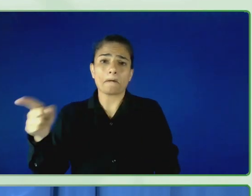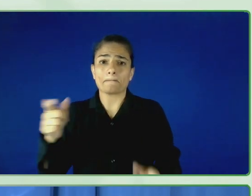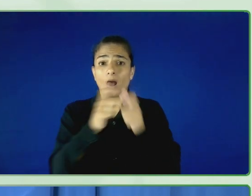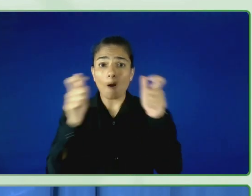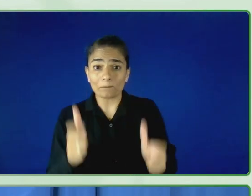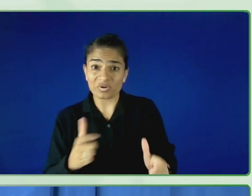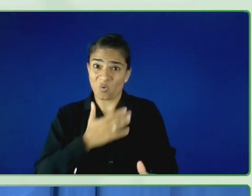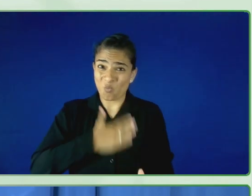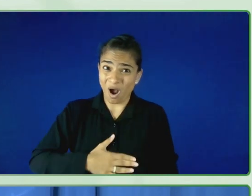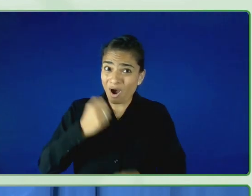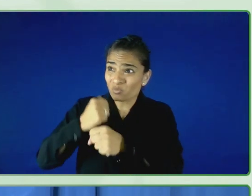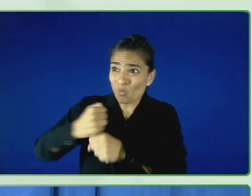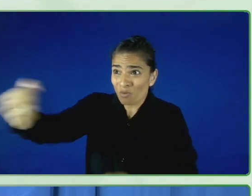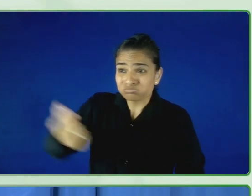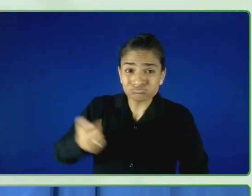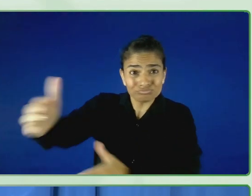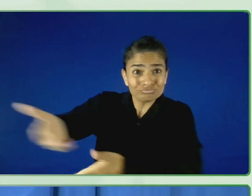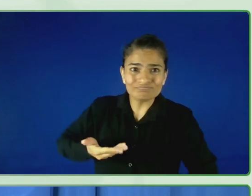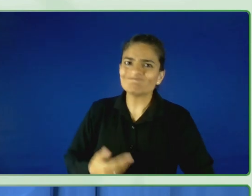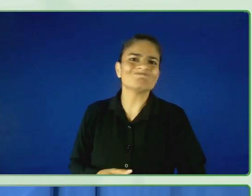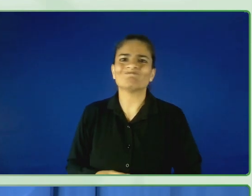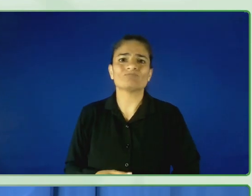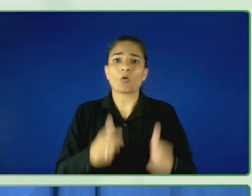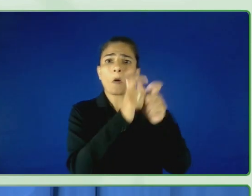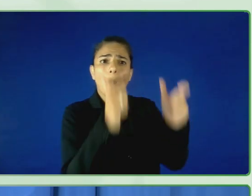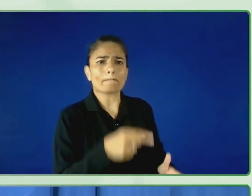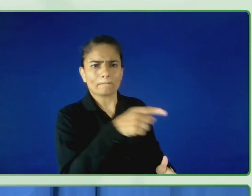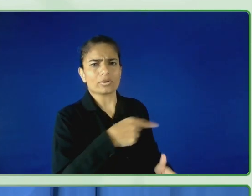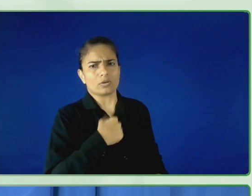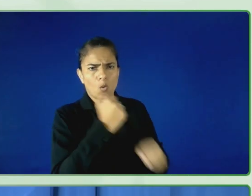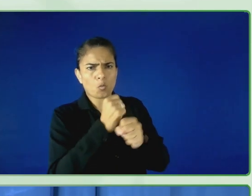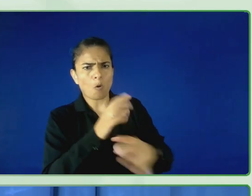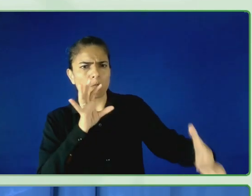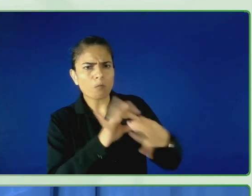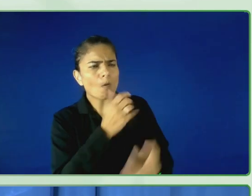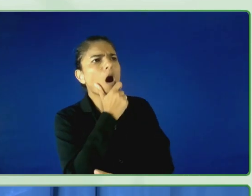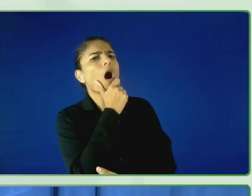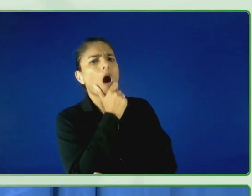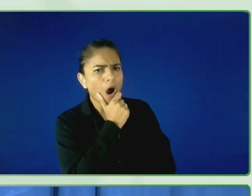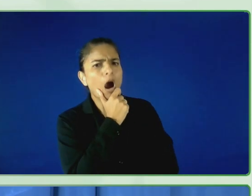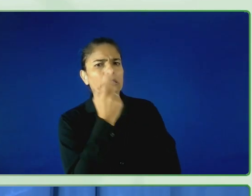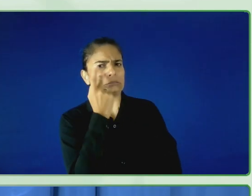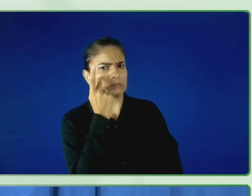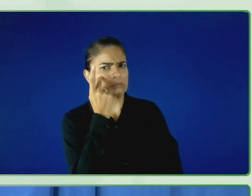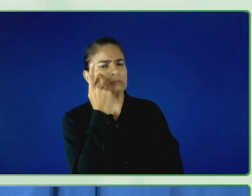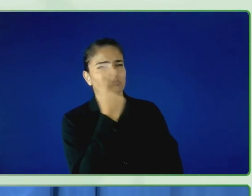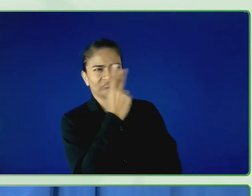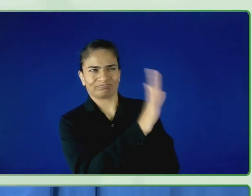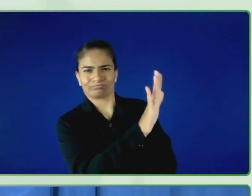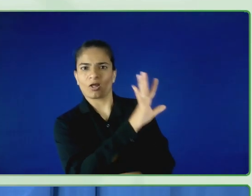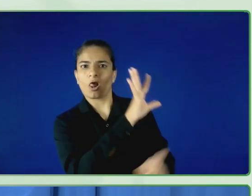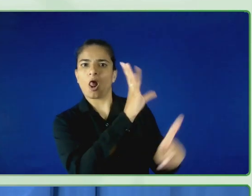have an inclusive culture in companies, then we were able to make those connections happen. The worst thing that we can